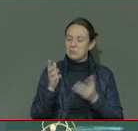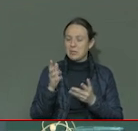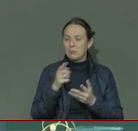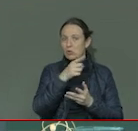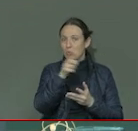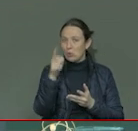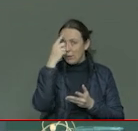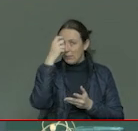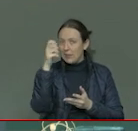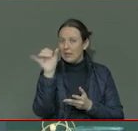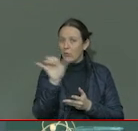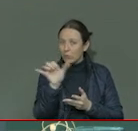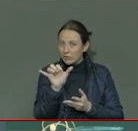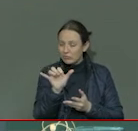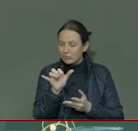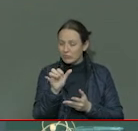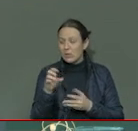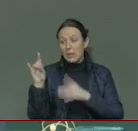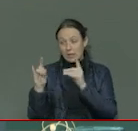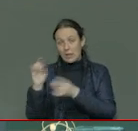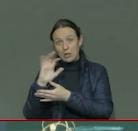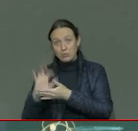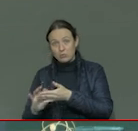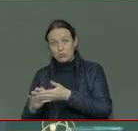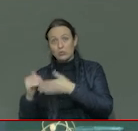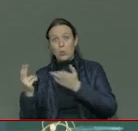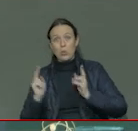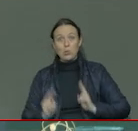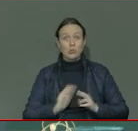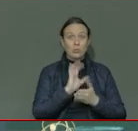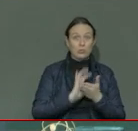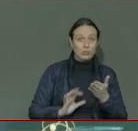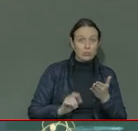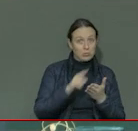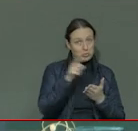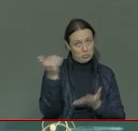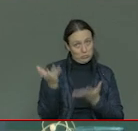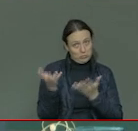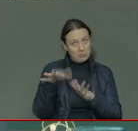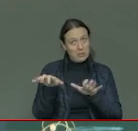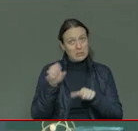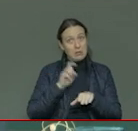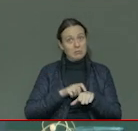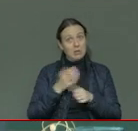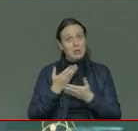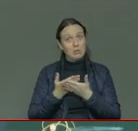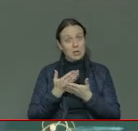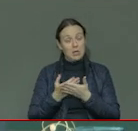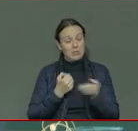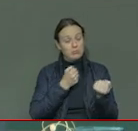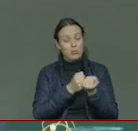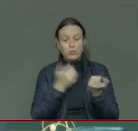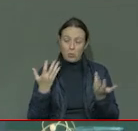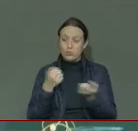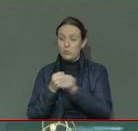believe. Do you believe the animal story, or do you believe the human story? Either is correct. It depends on